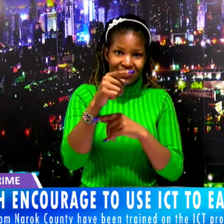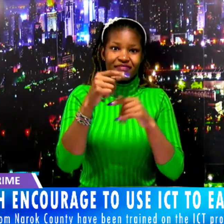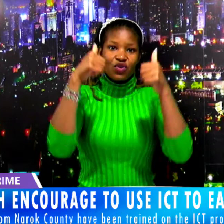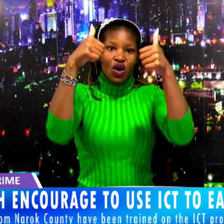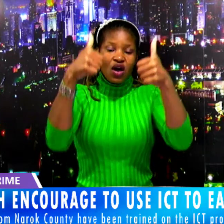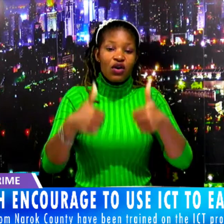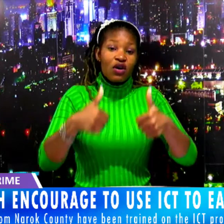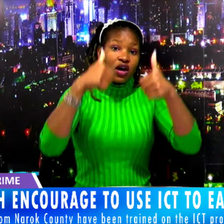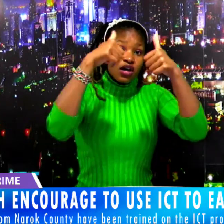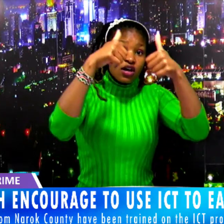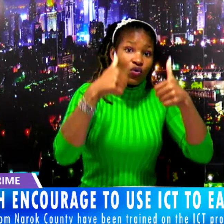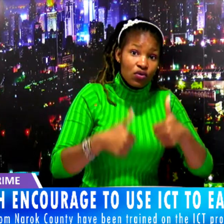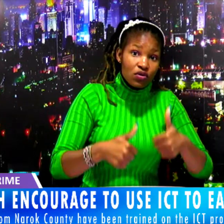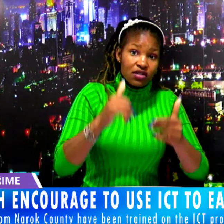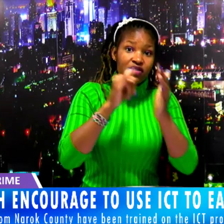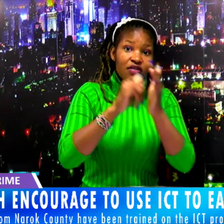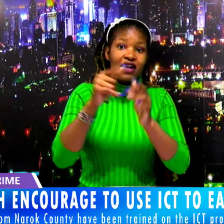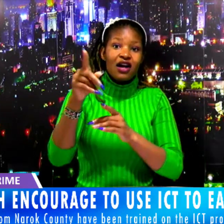closer to the people.